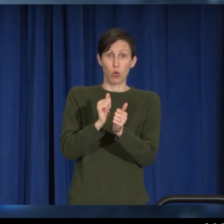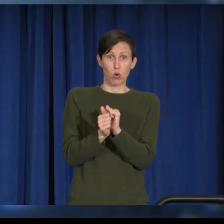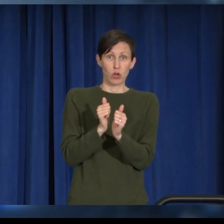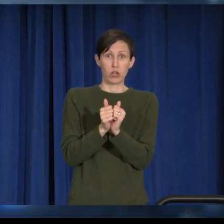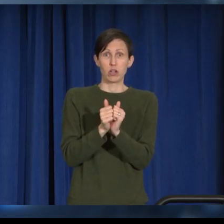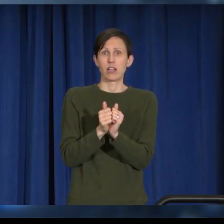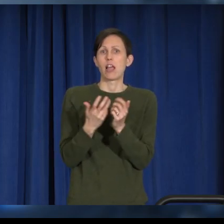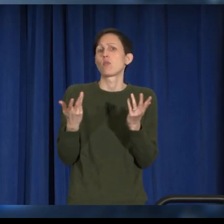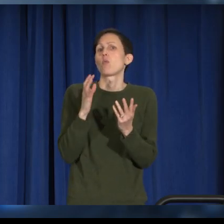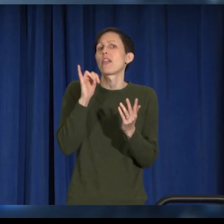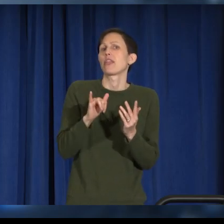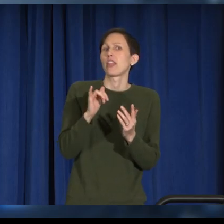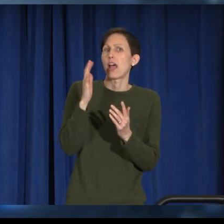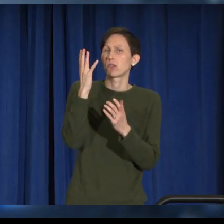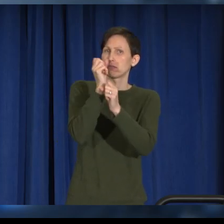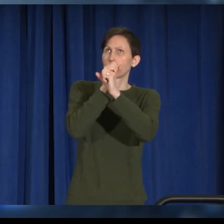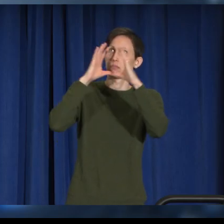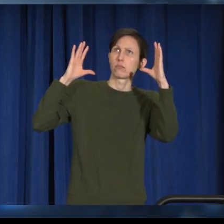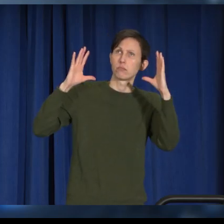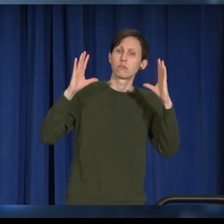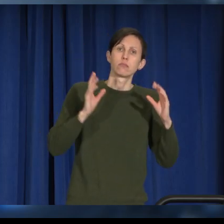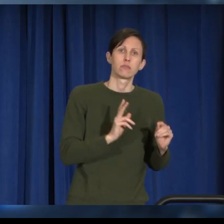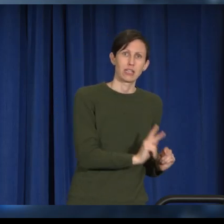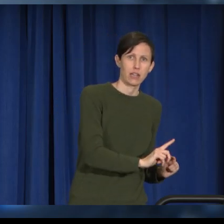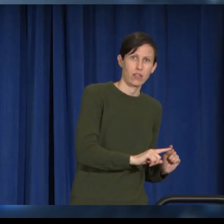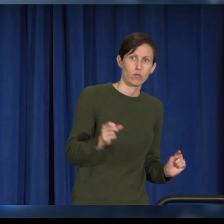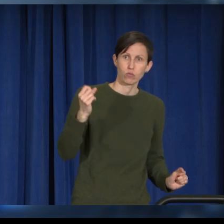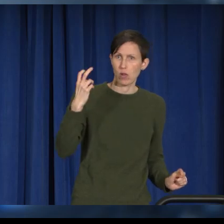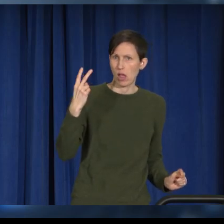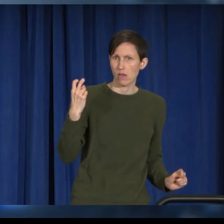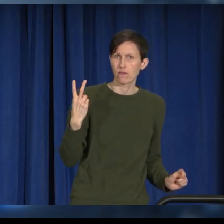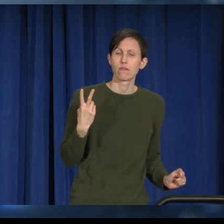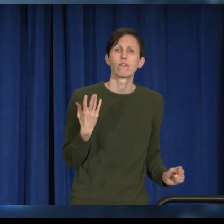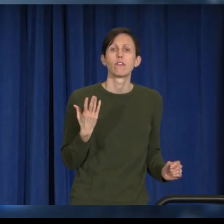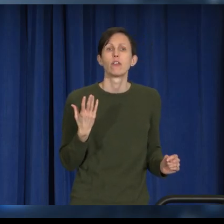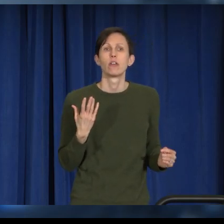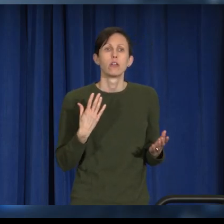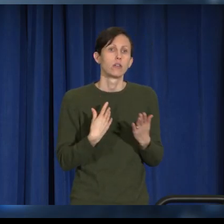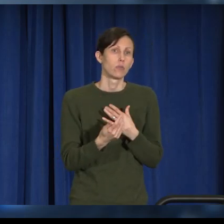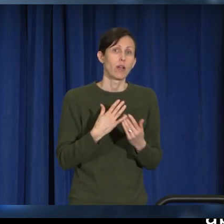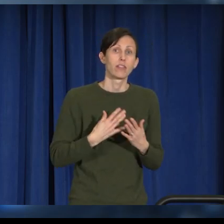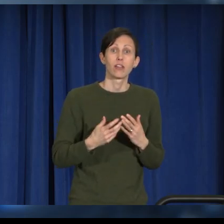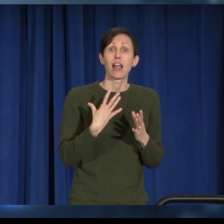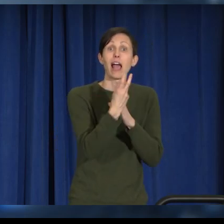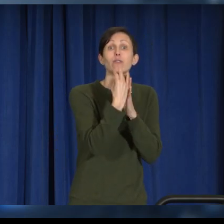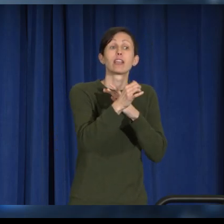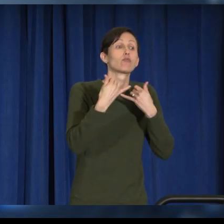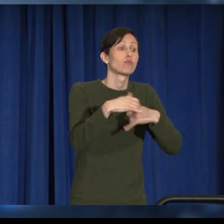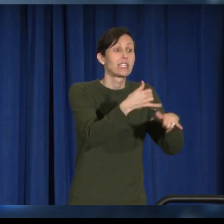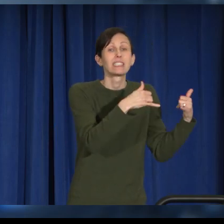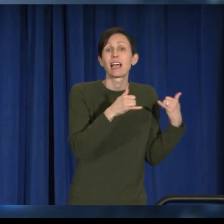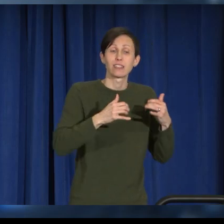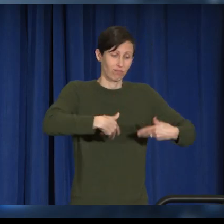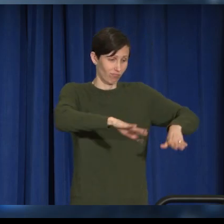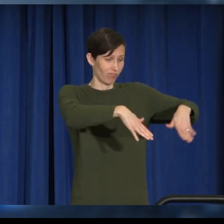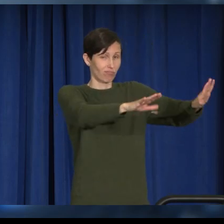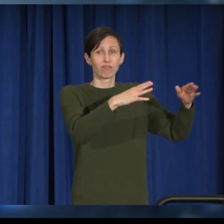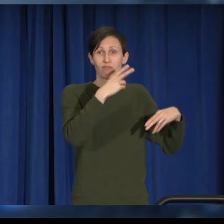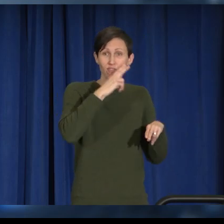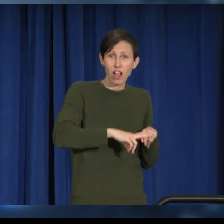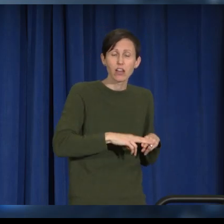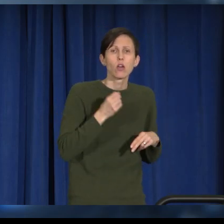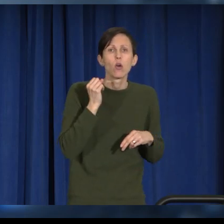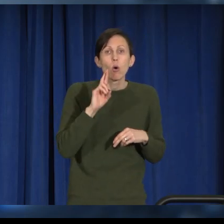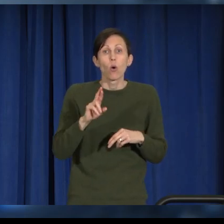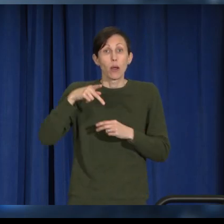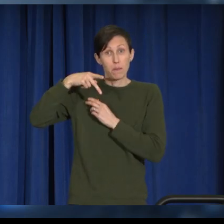that looks like recreationally at the K-12 level, whether it's recess and unstructured play, or whether that's in the